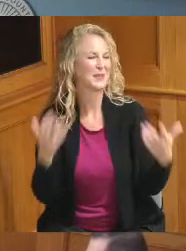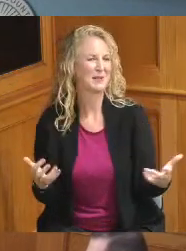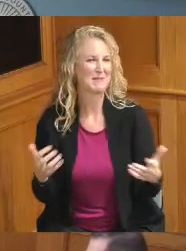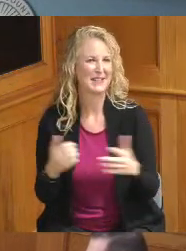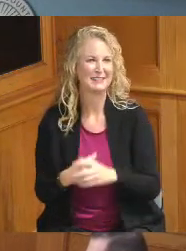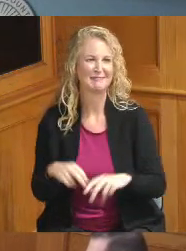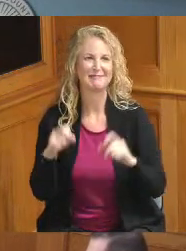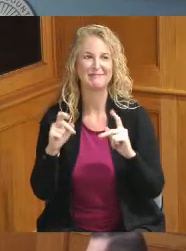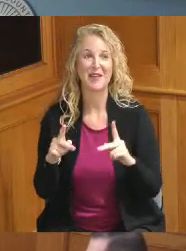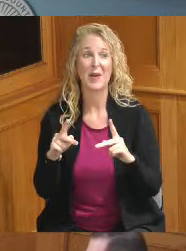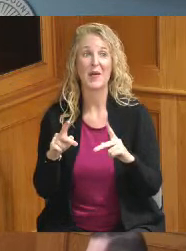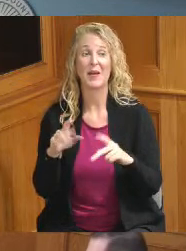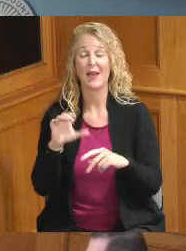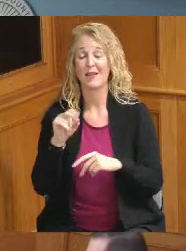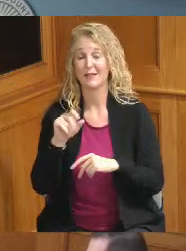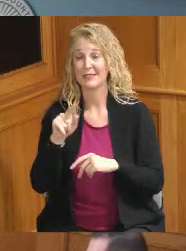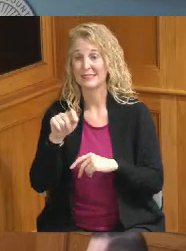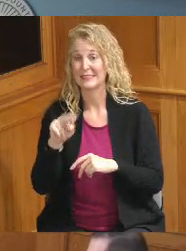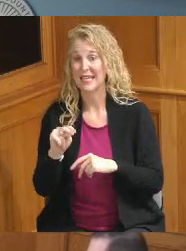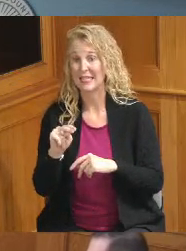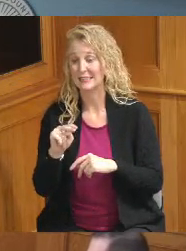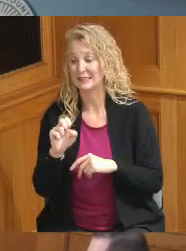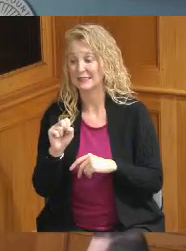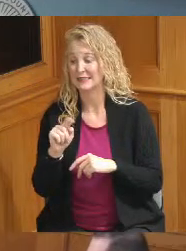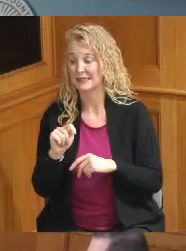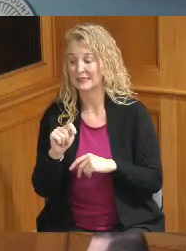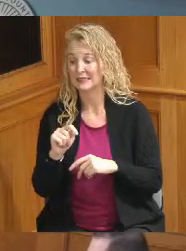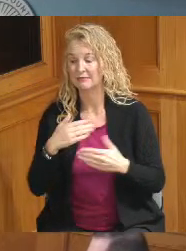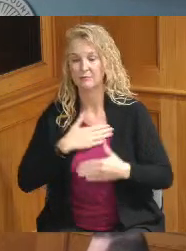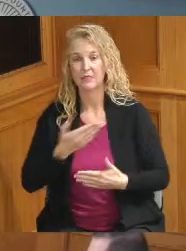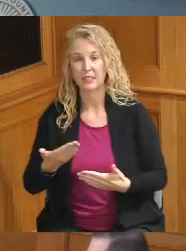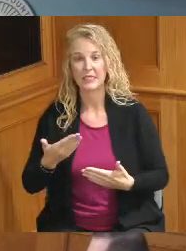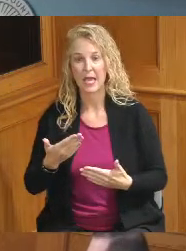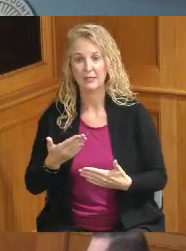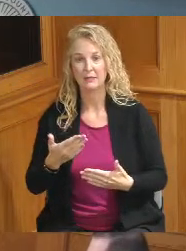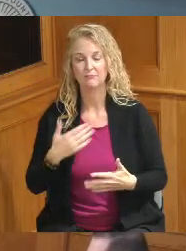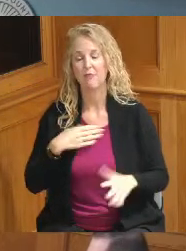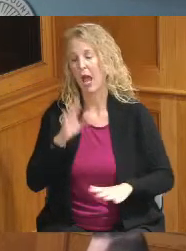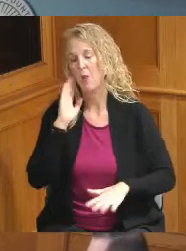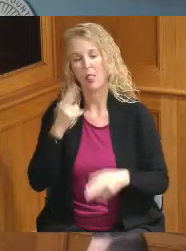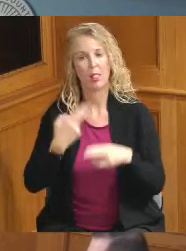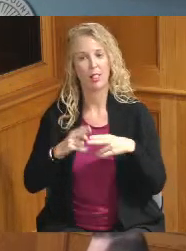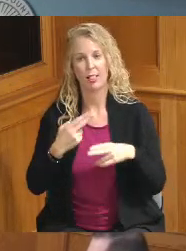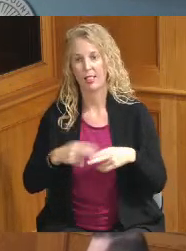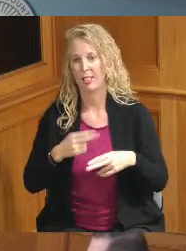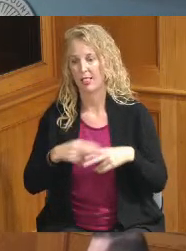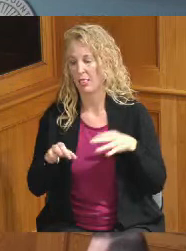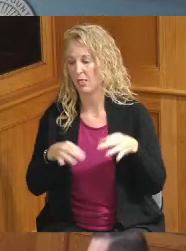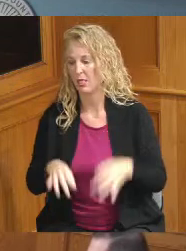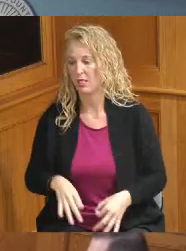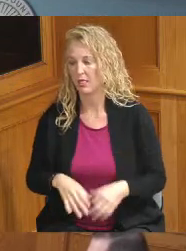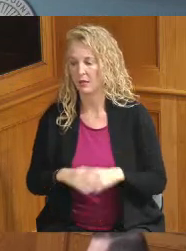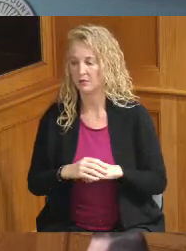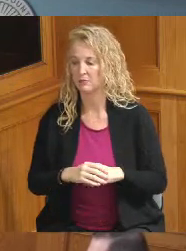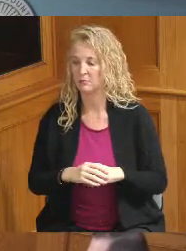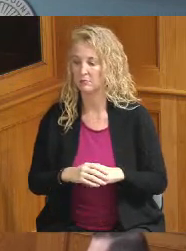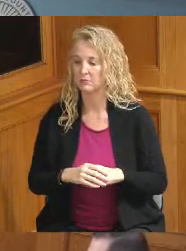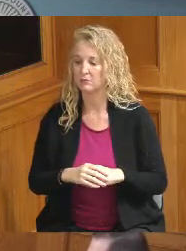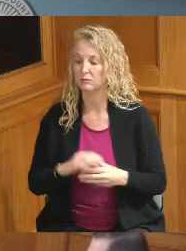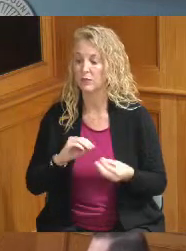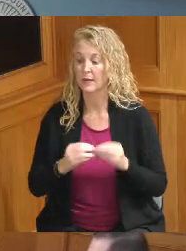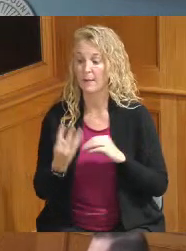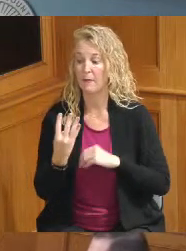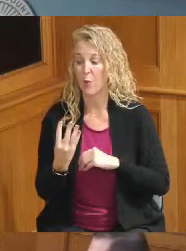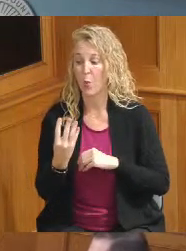Okay, we go to the consent agenda, Mr. Ludo. Thank you, commissioners. I'll just walk through the consent agenda quickly here. Item